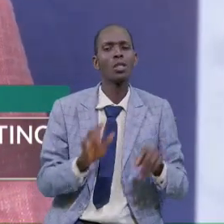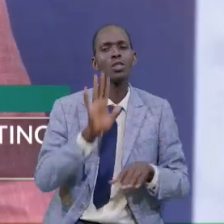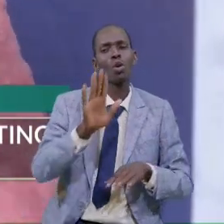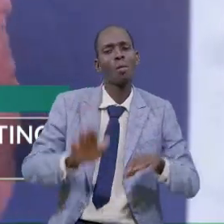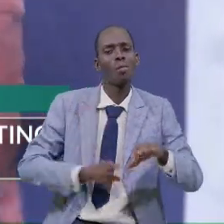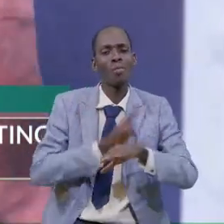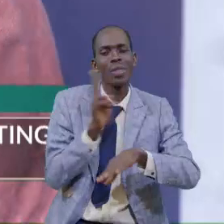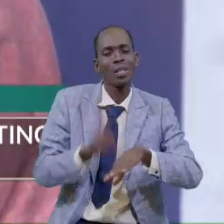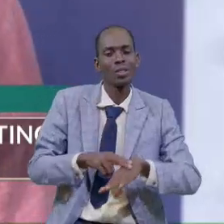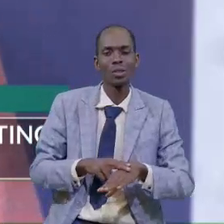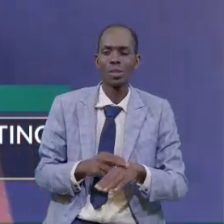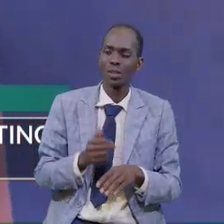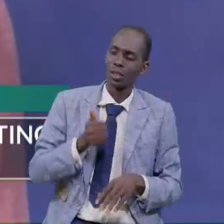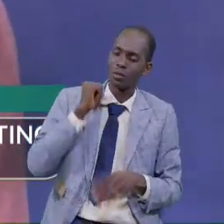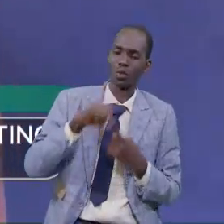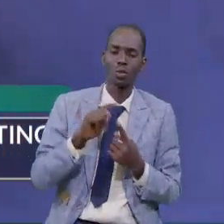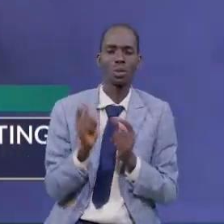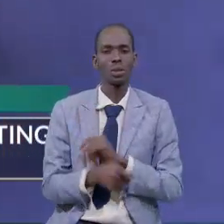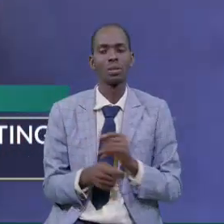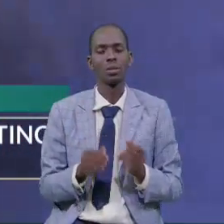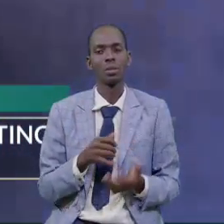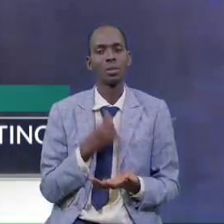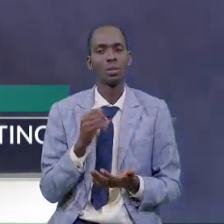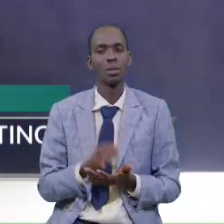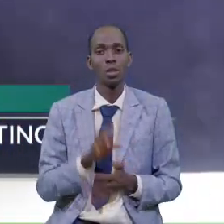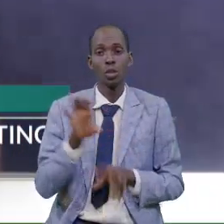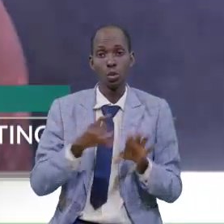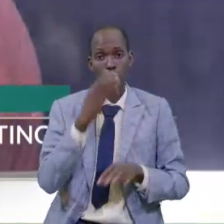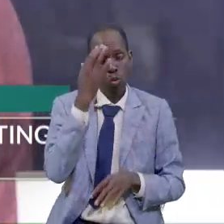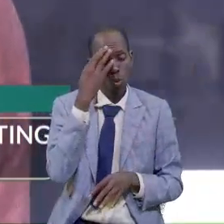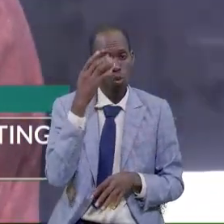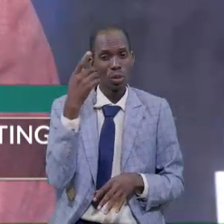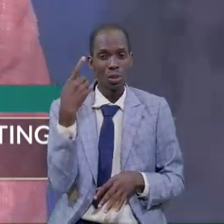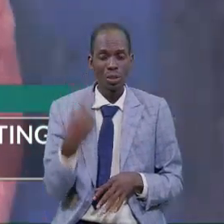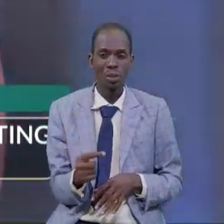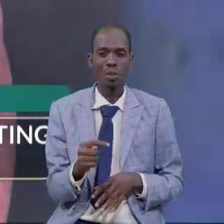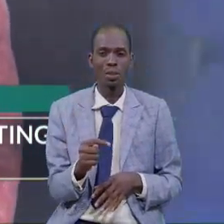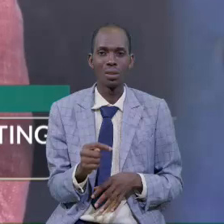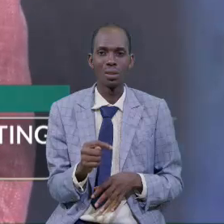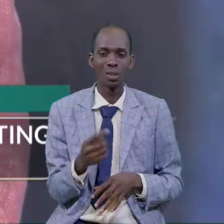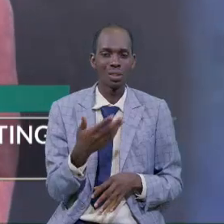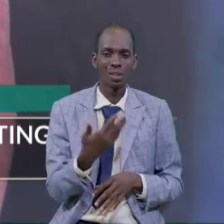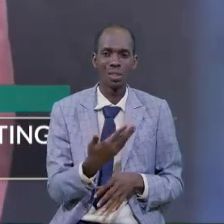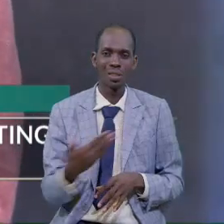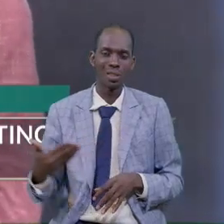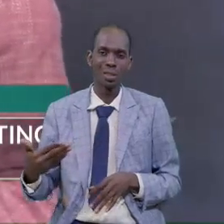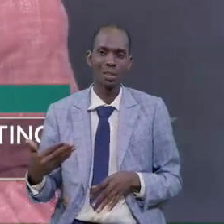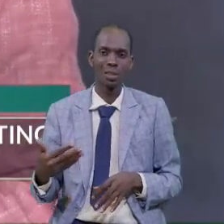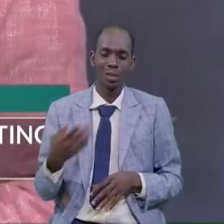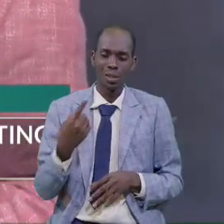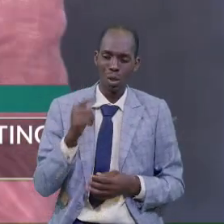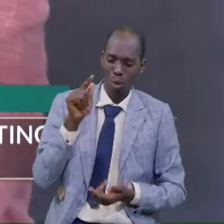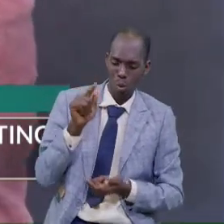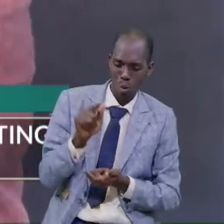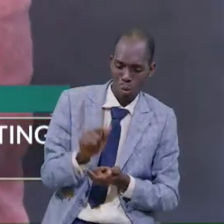change? Do you know the blindness in you and the low thinking and the backward